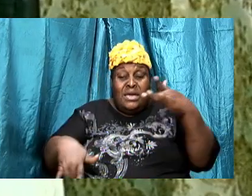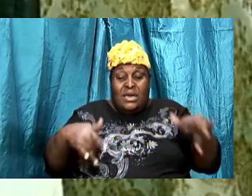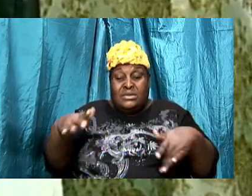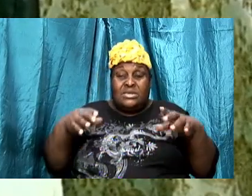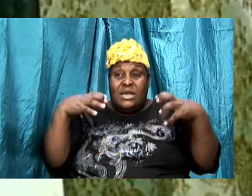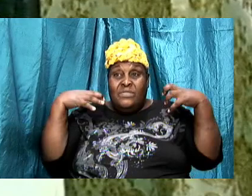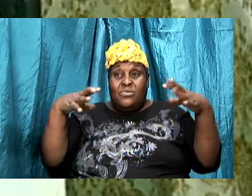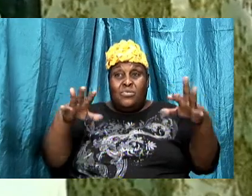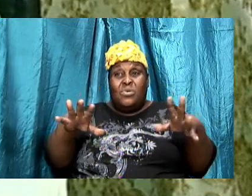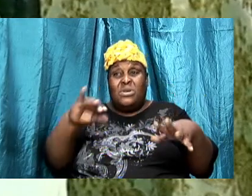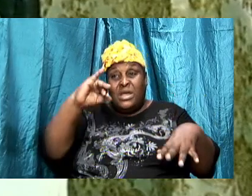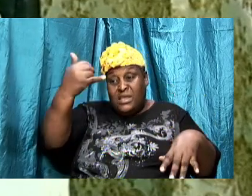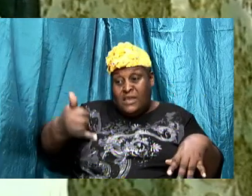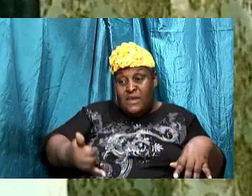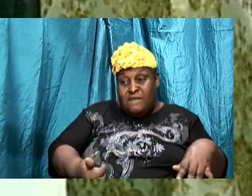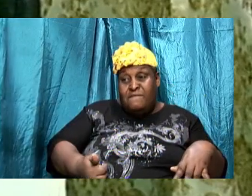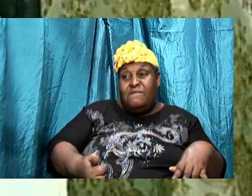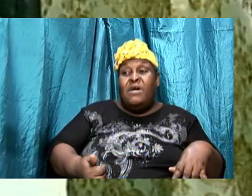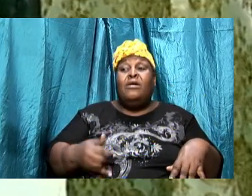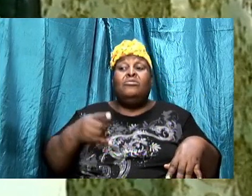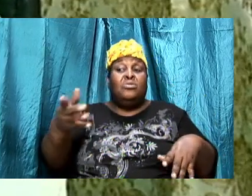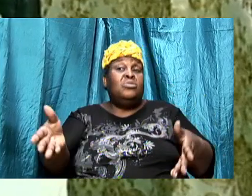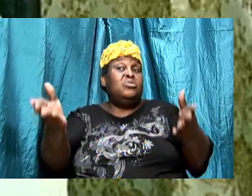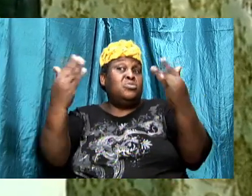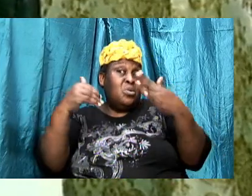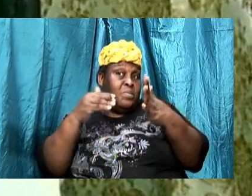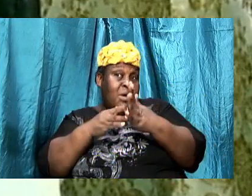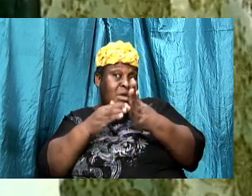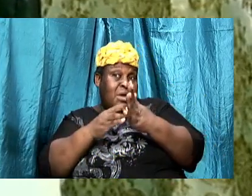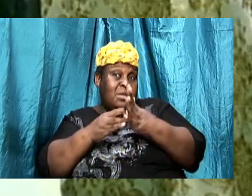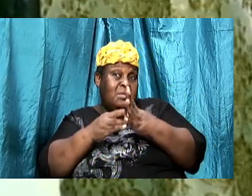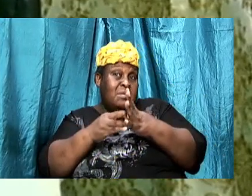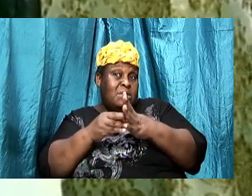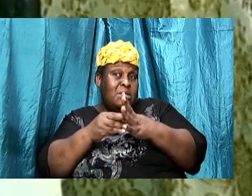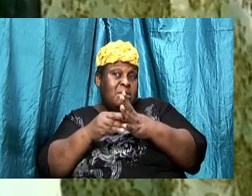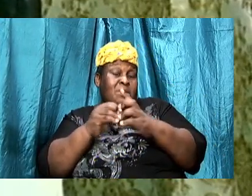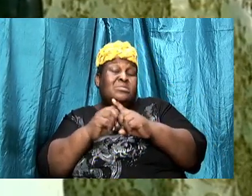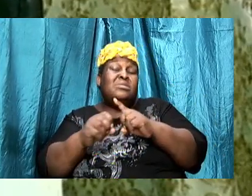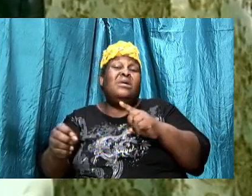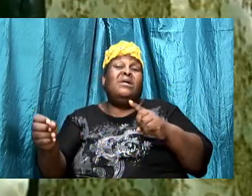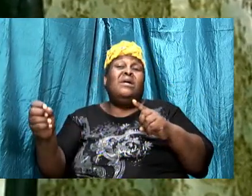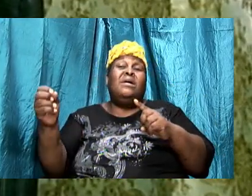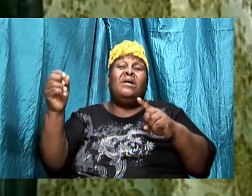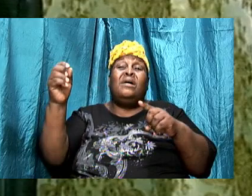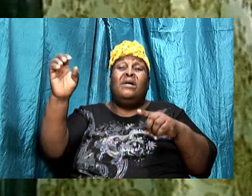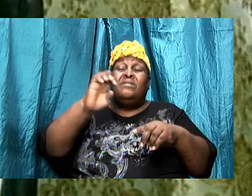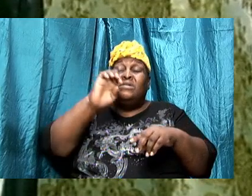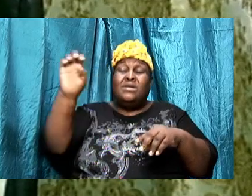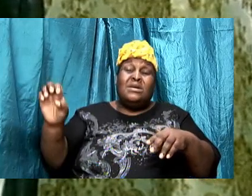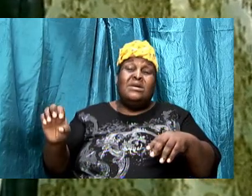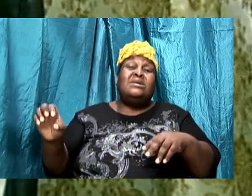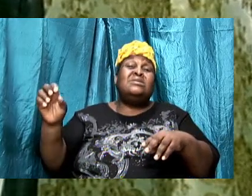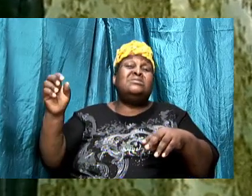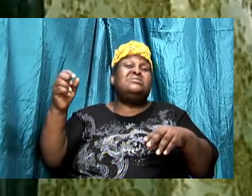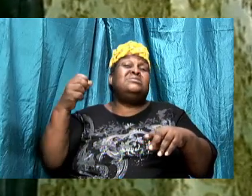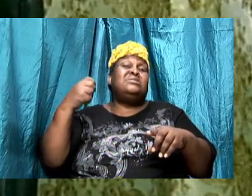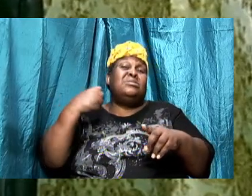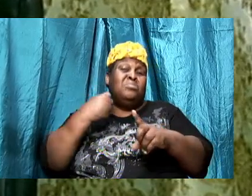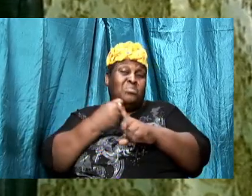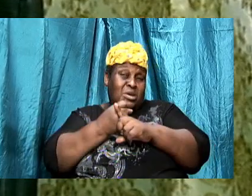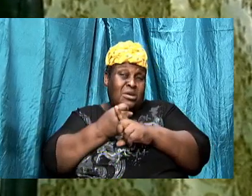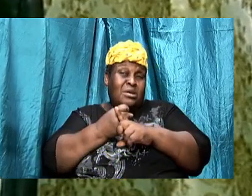in terms of having a lasting impact on the souls of humanity, that those are not how, you